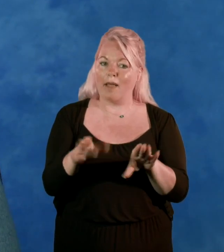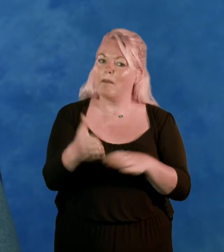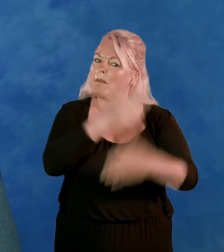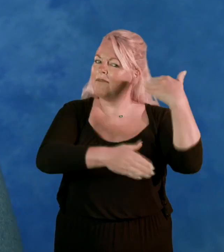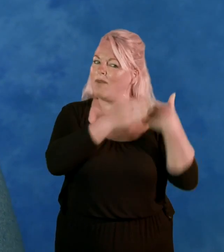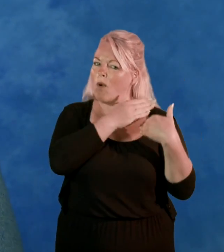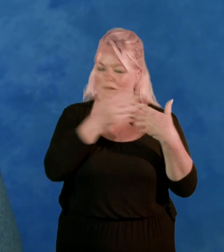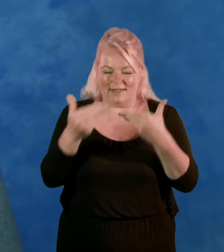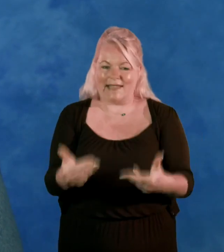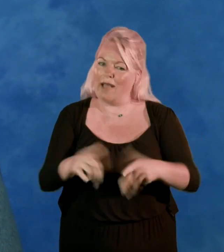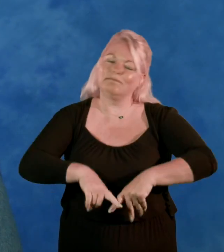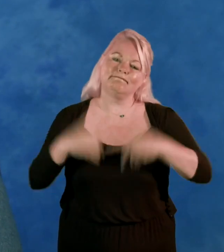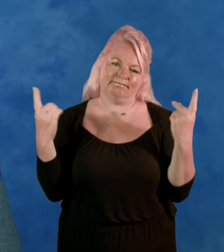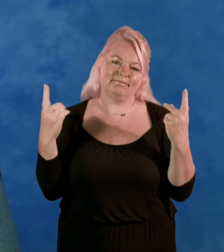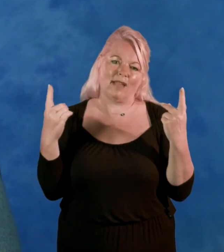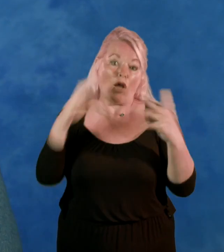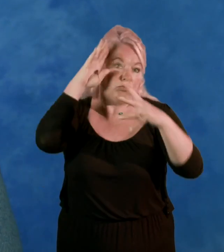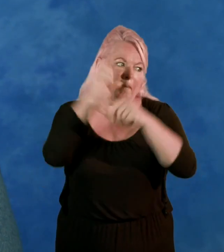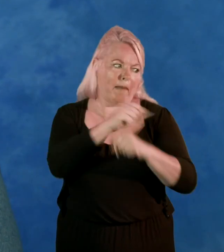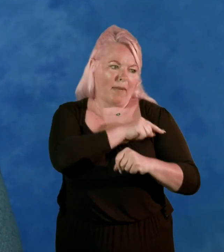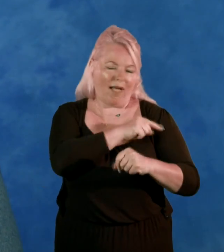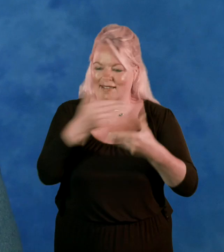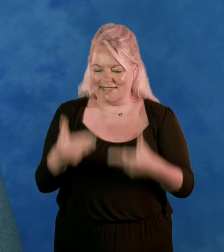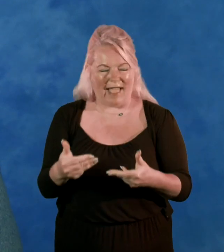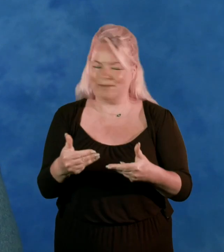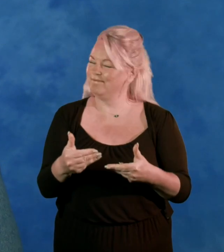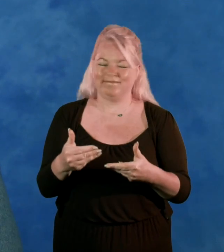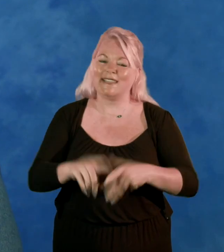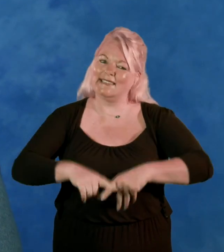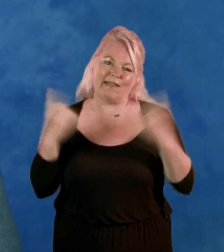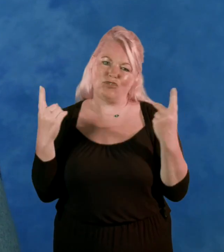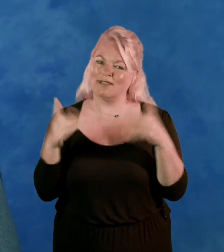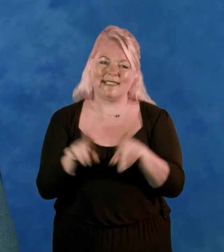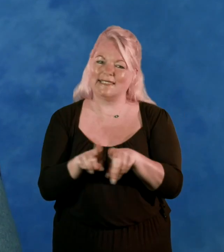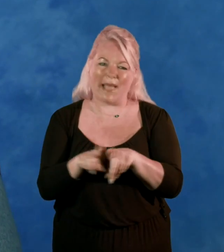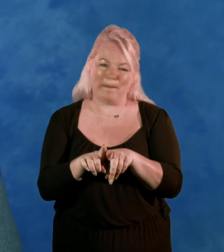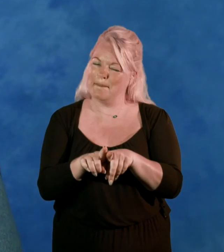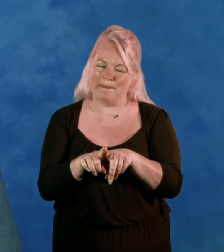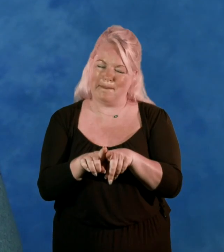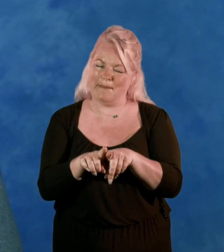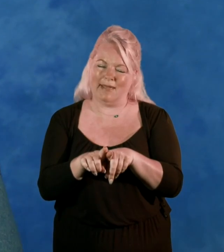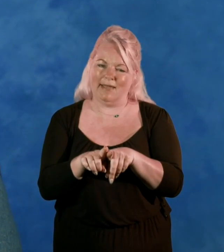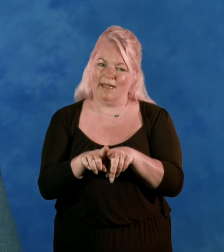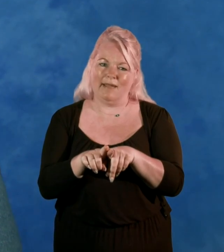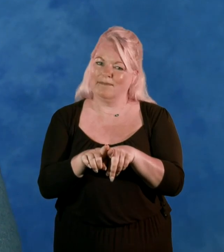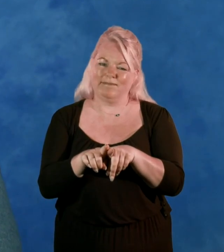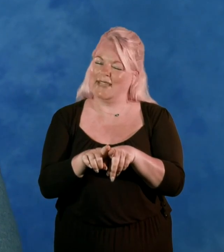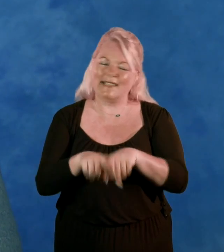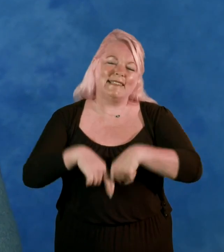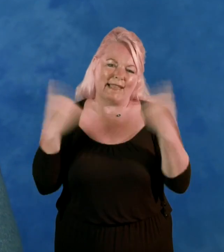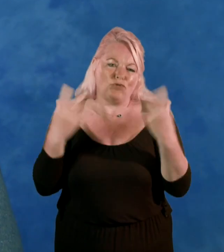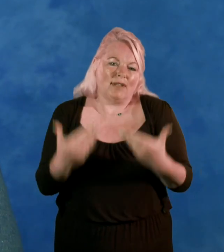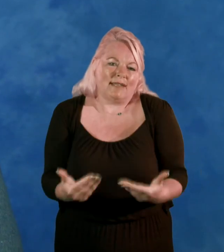to, what I remember it used to. So it's not the same as it used to be.